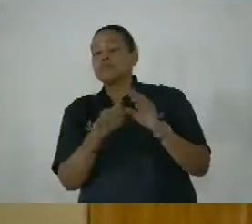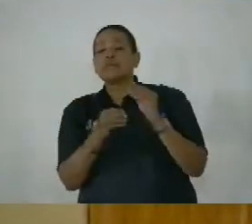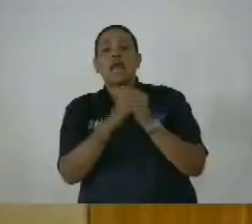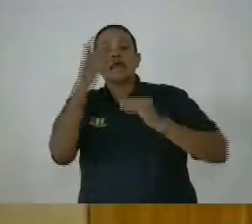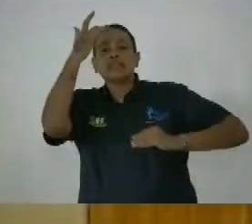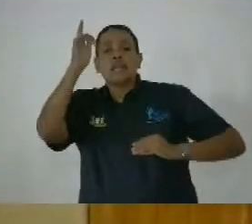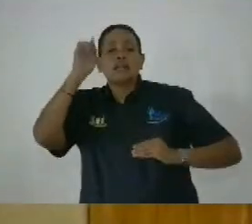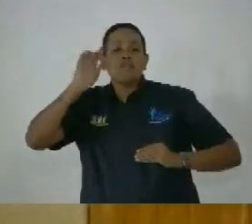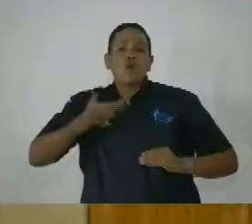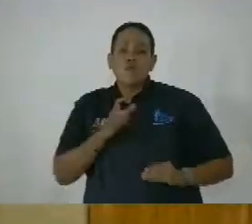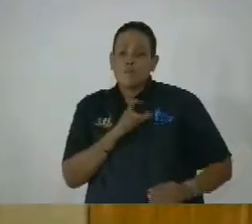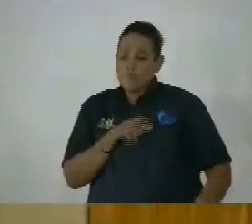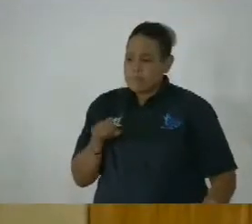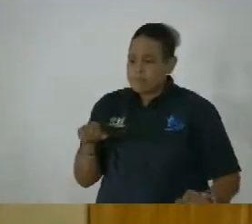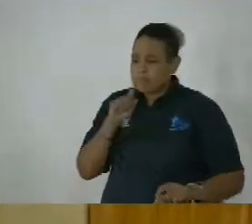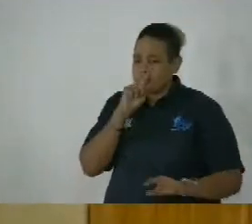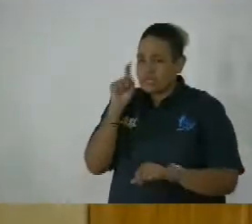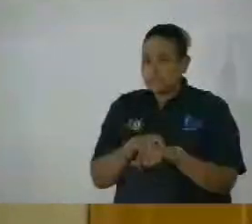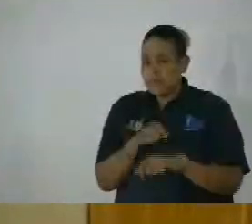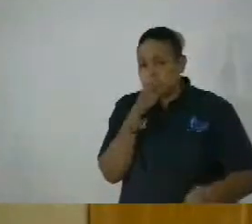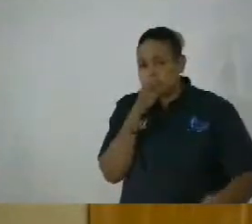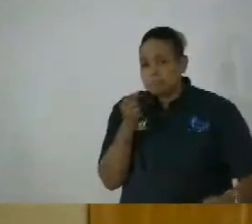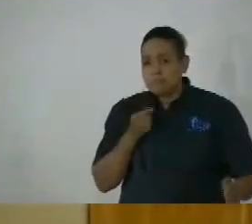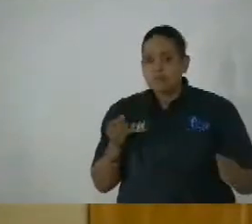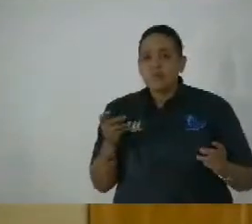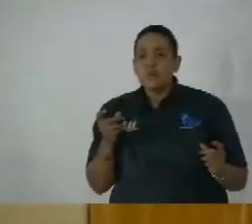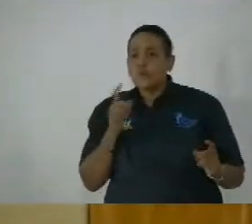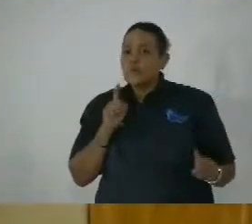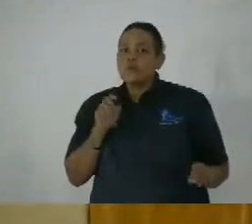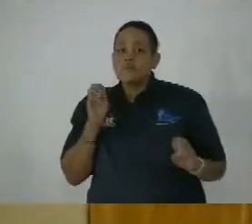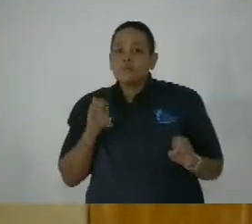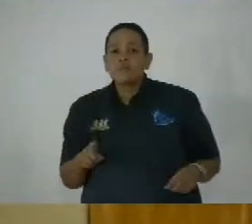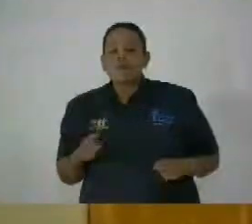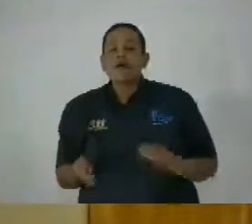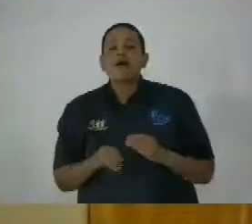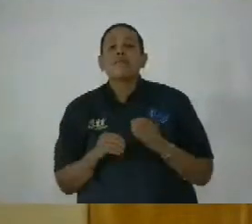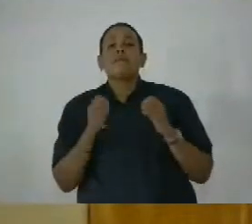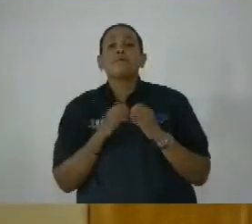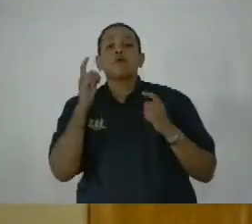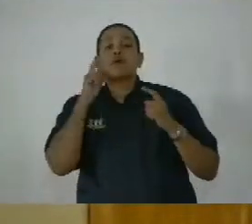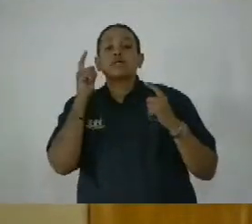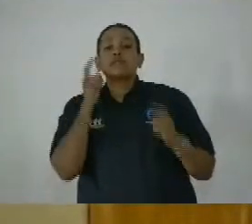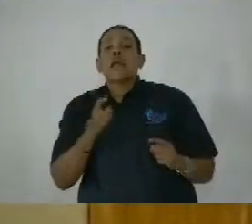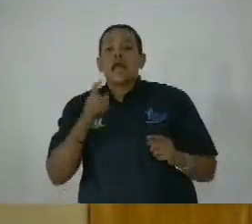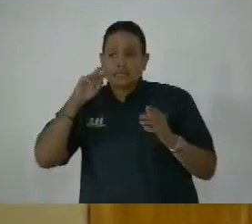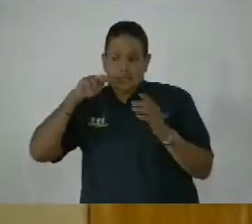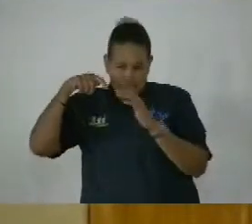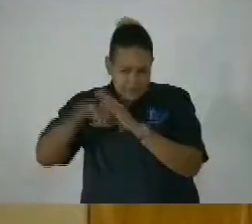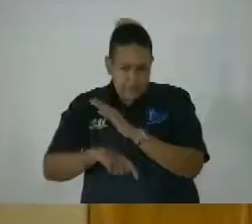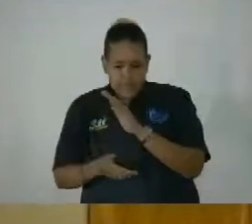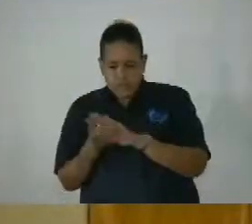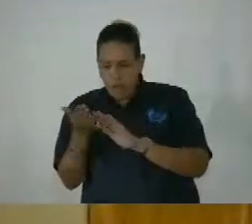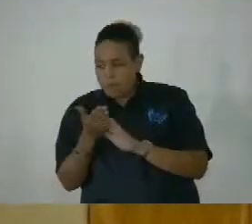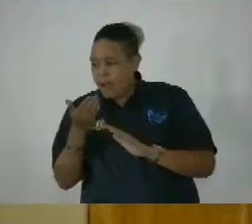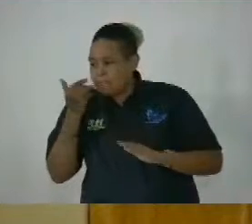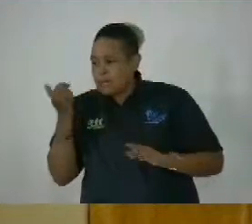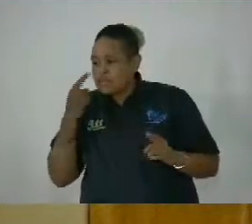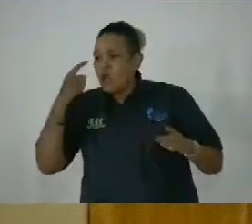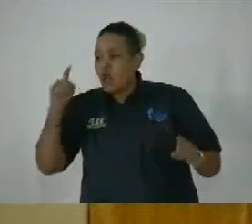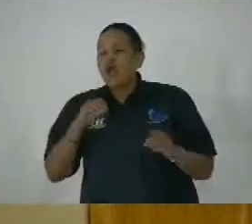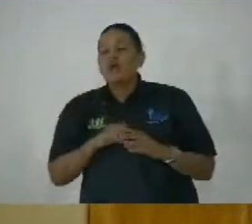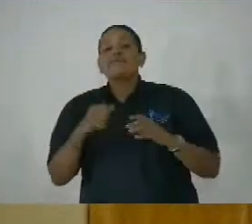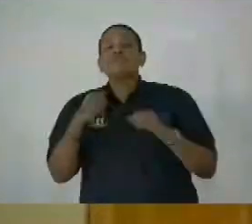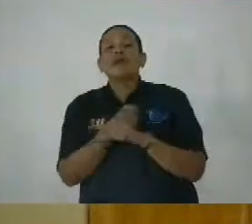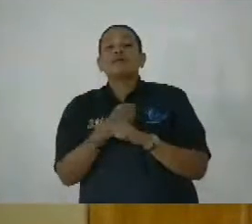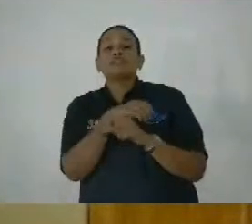to our officers. That means quicker responses, more targeted intense operation, and better outcomes in